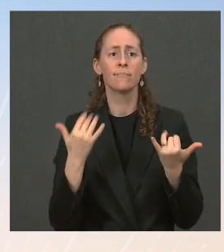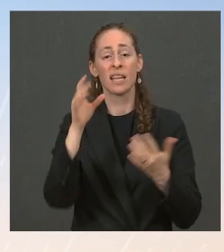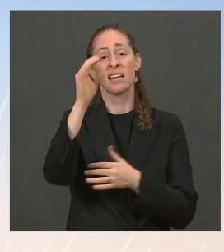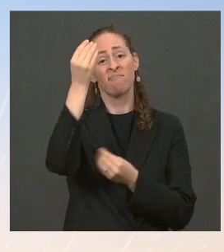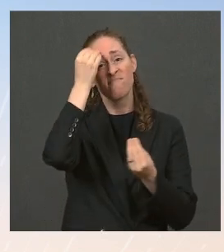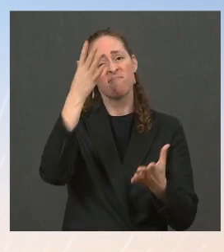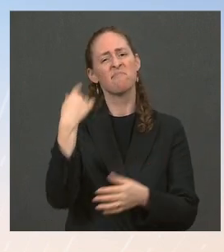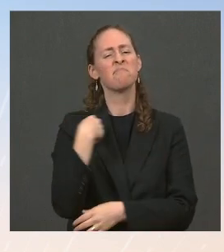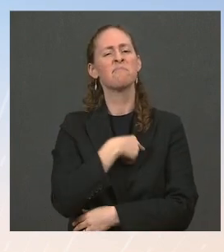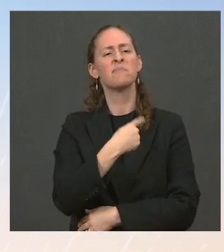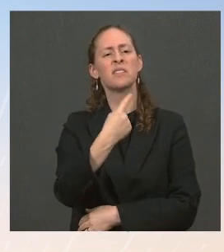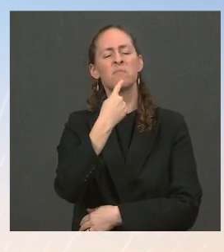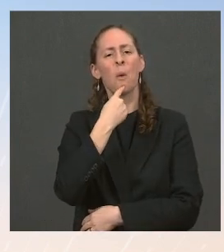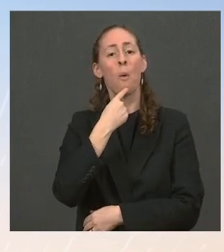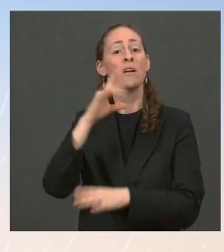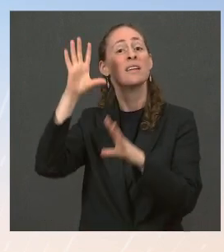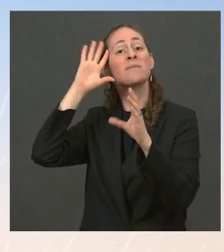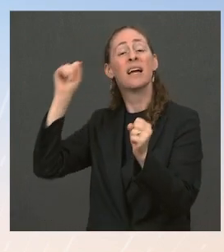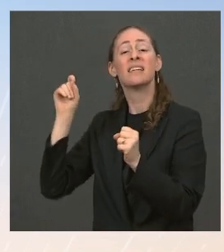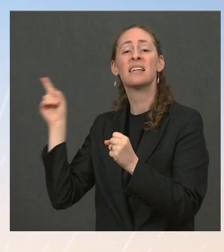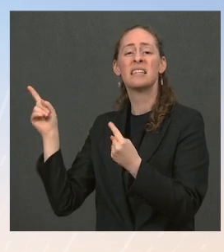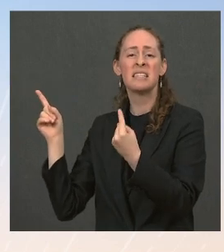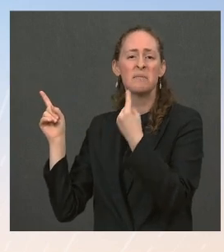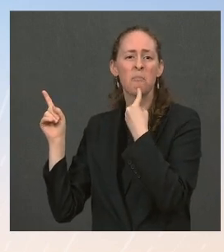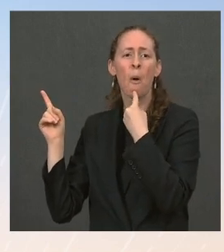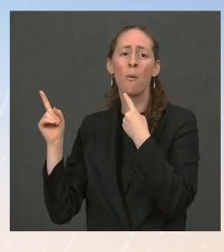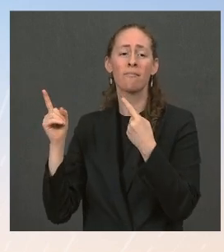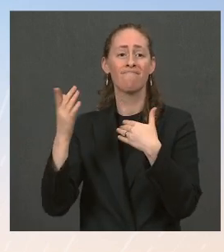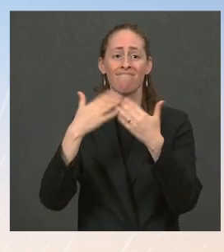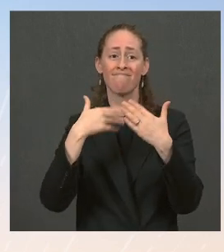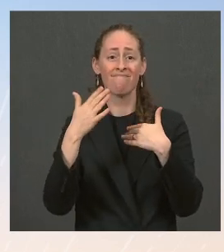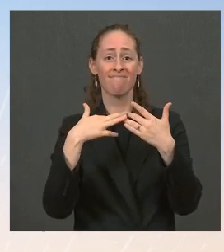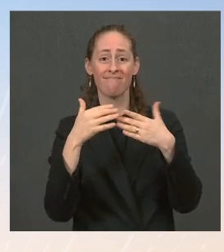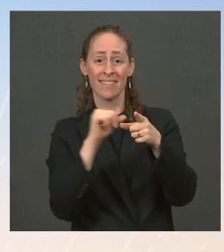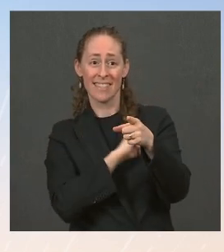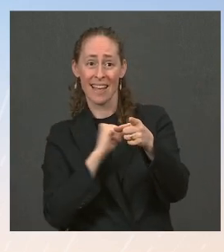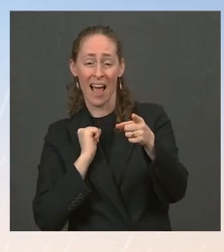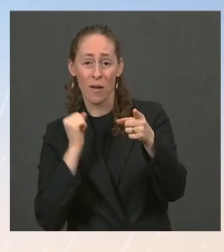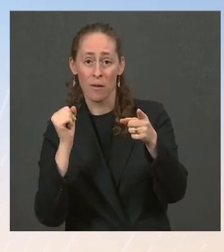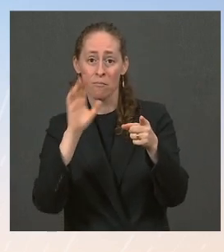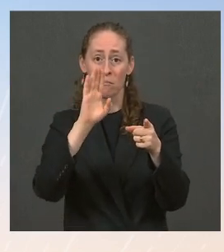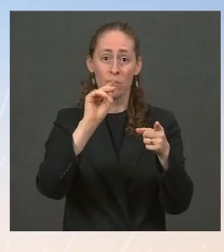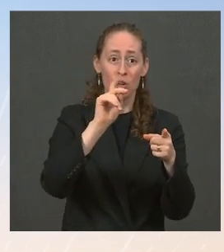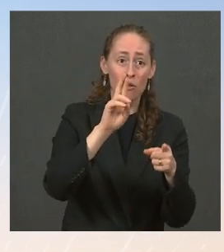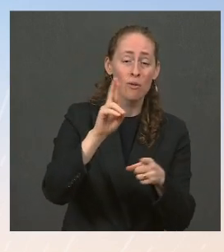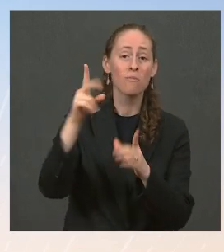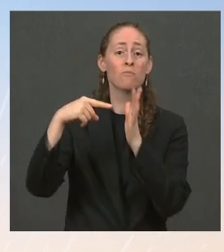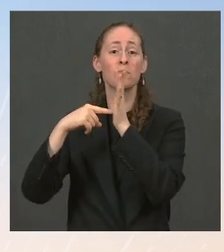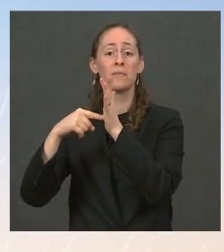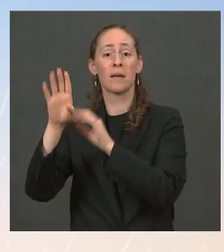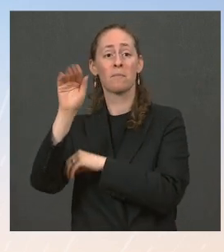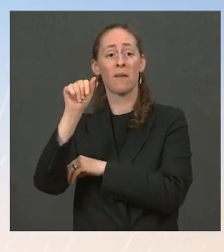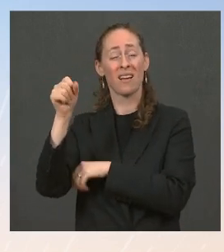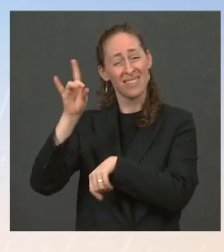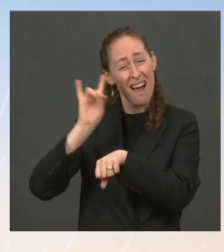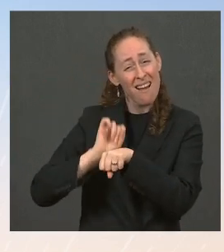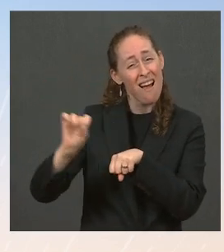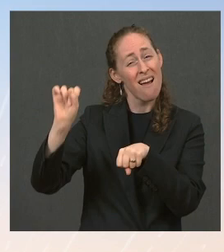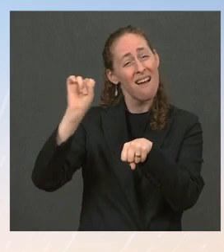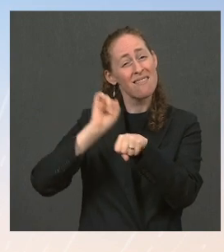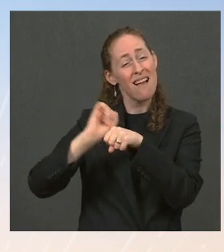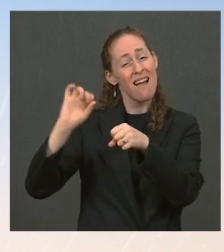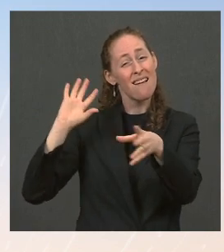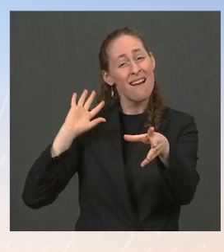is disappointed, even after Senator Booker and Representative Bass did yeoman's work, even after they worked to secure